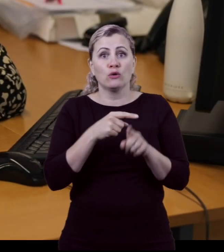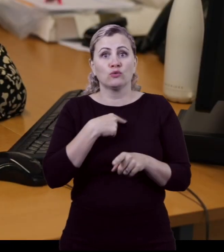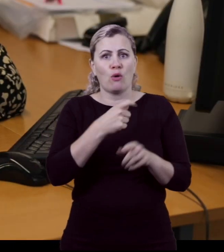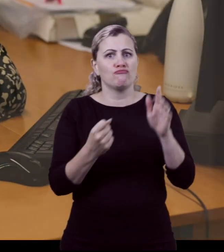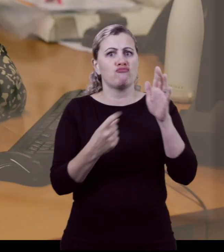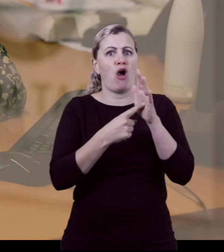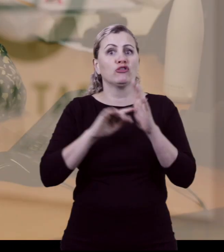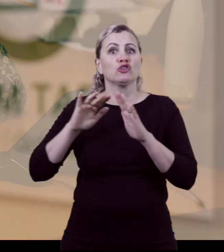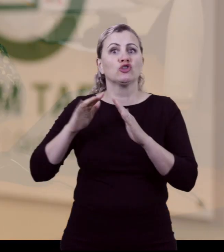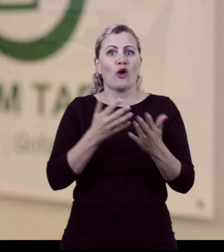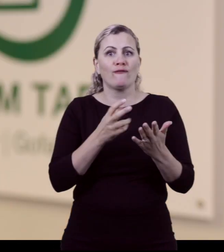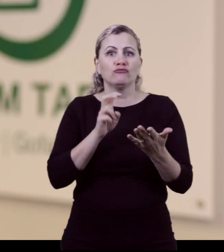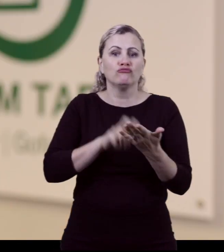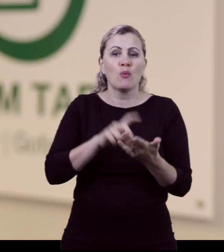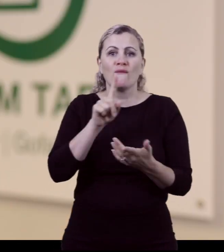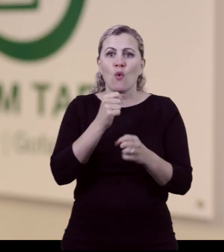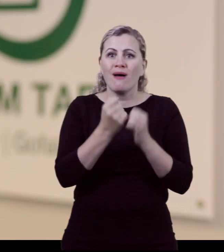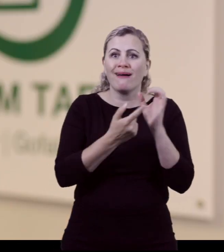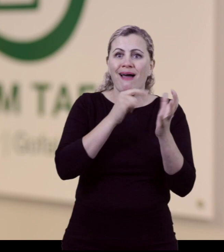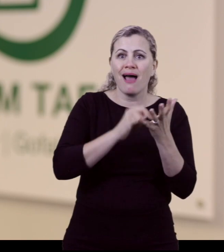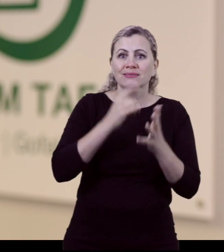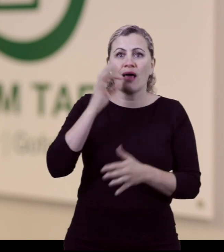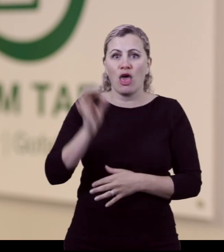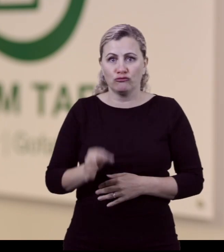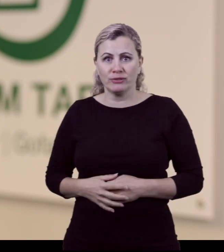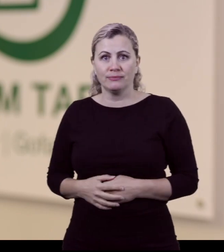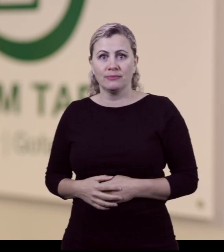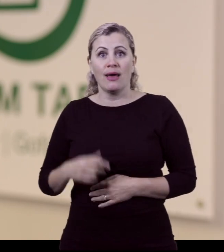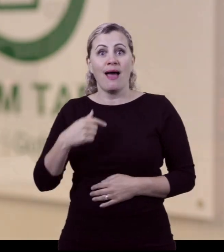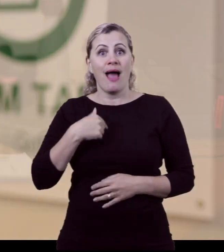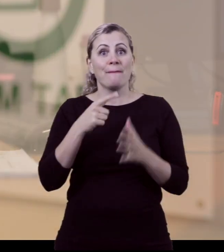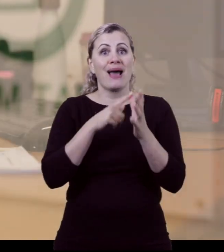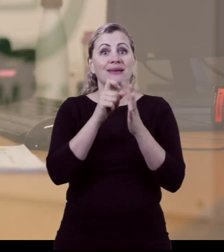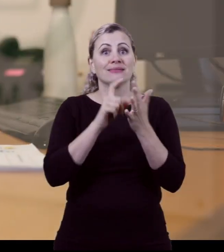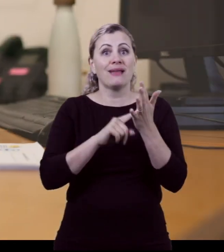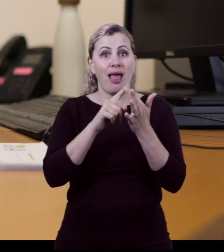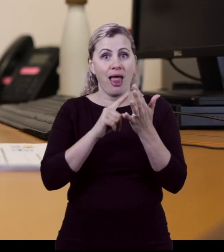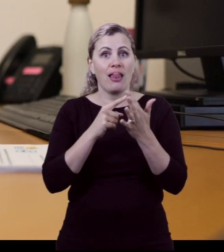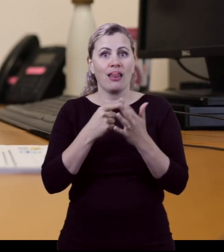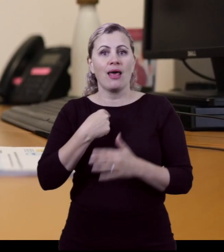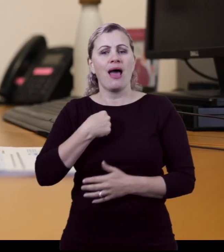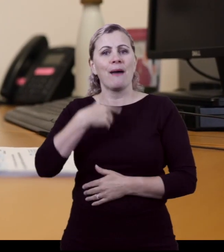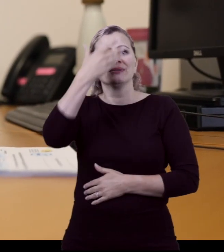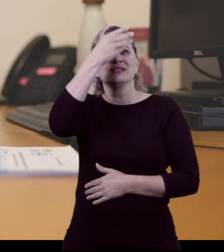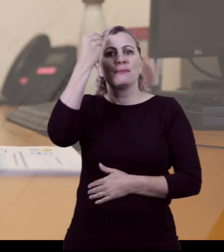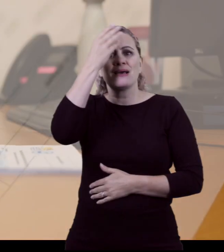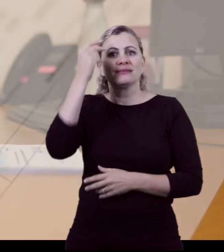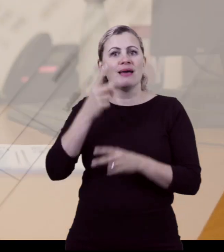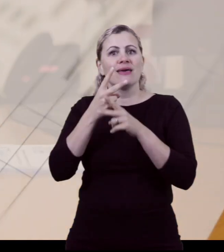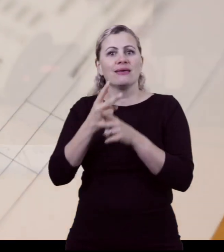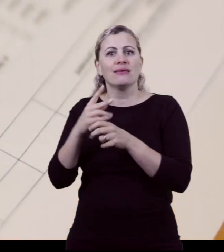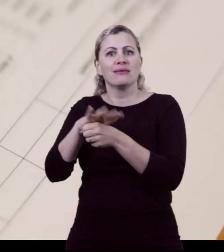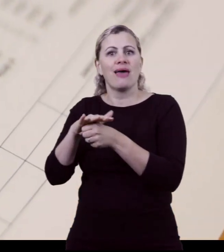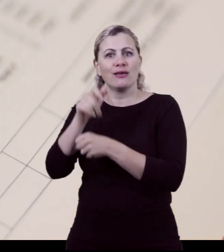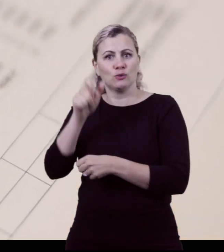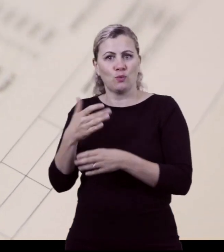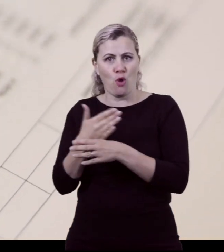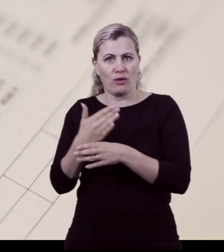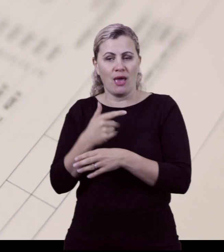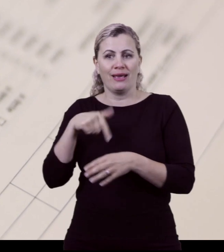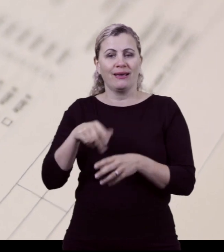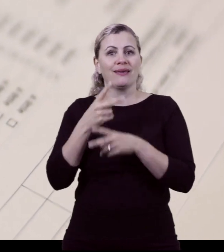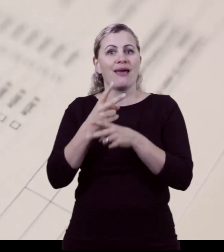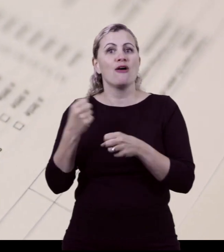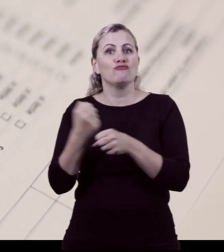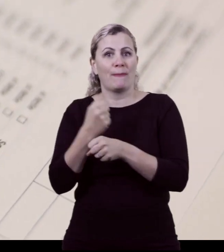have a grant done on the property because there is dampness issues there. We've also had a repair done for them. The bathroom sink was cracked,